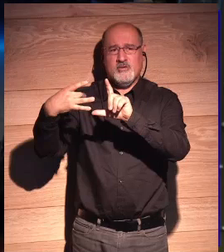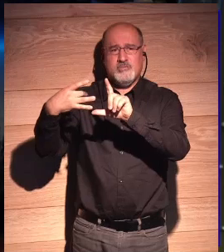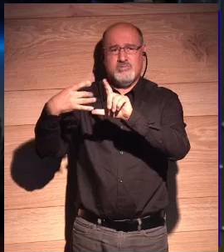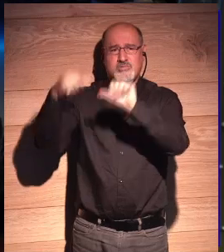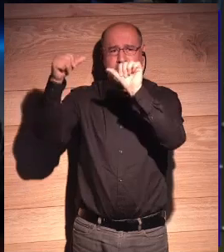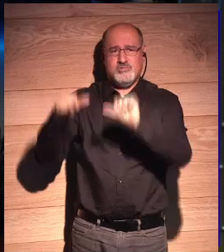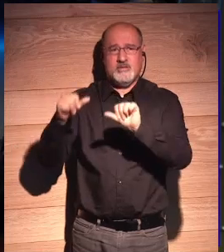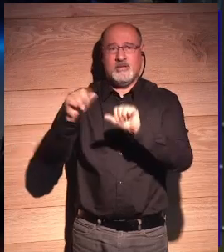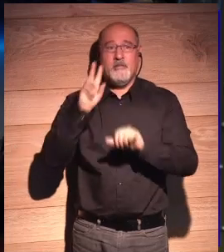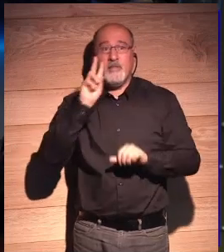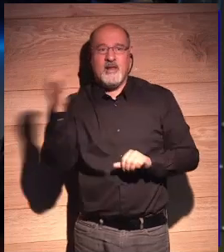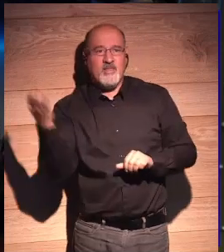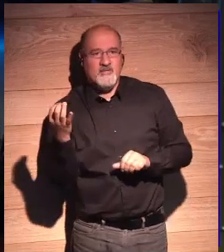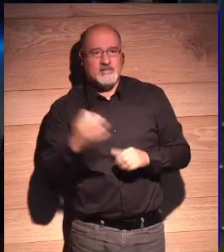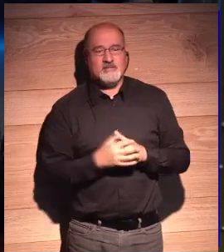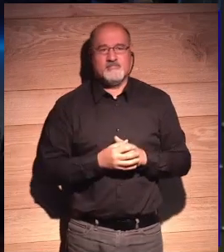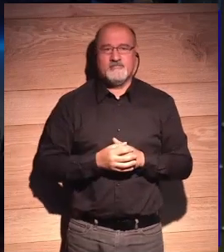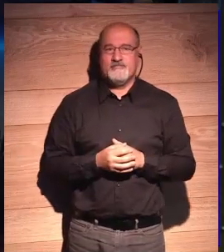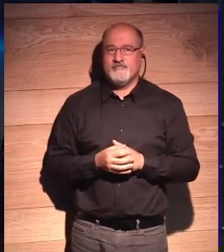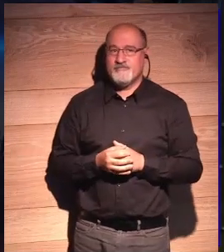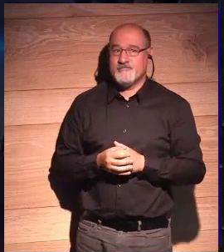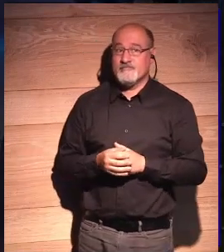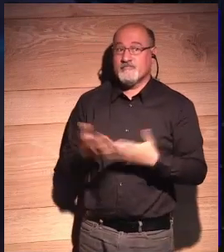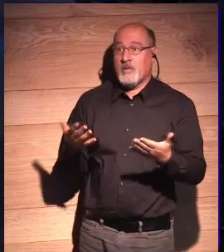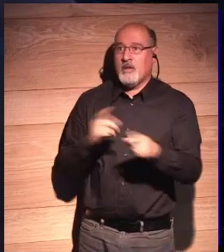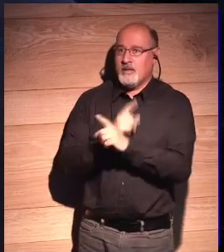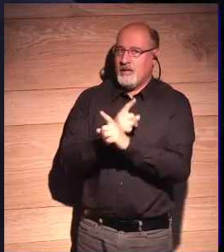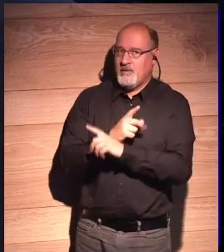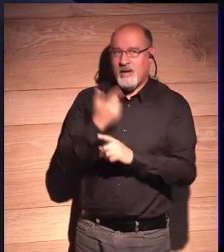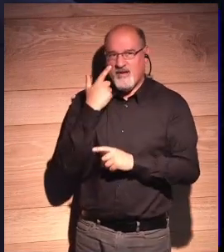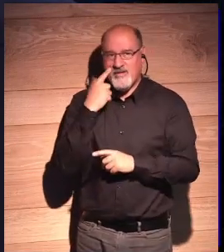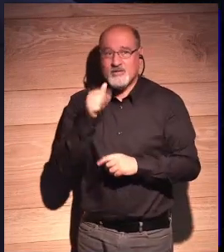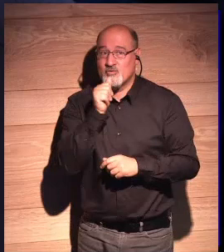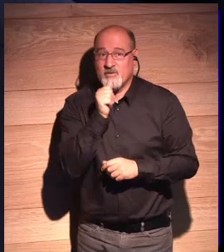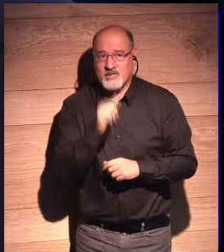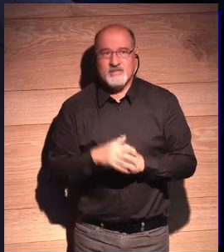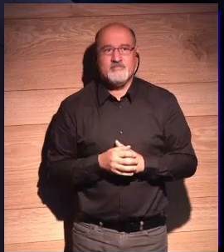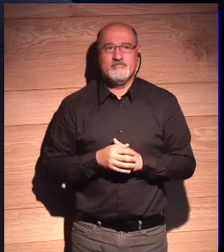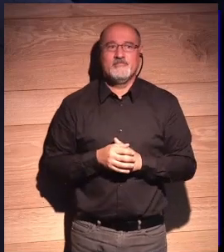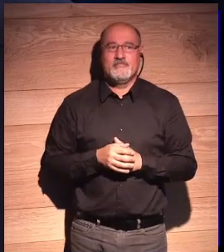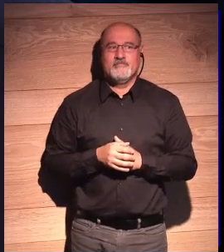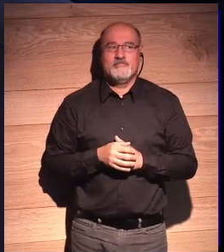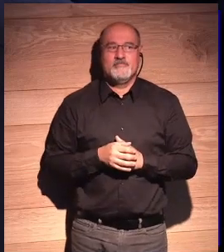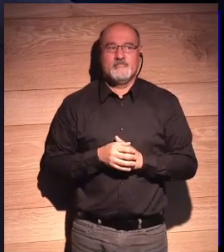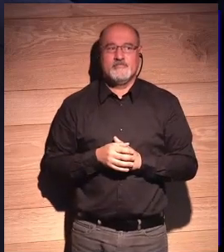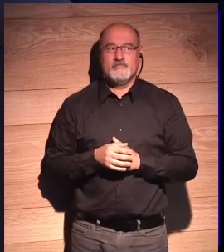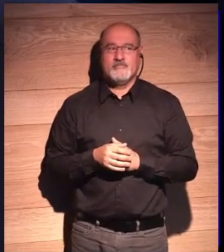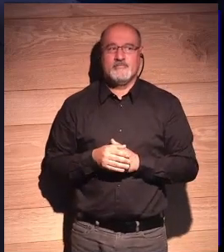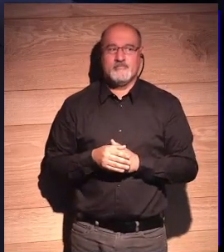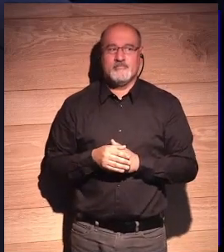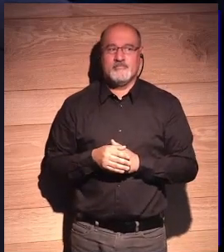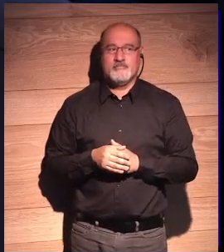this. So I'm a little nervous. Have you seen it? Se parece mucho a David Boring. It's quite similar to David Boring.